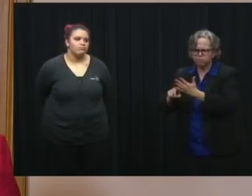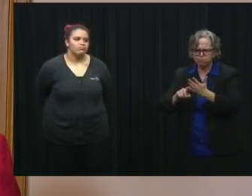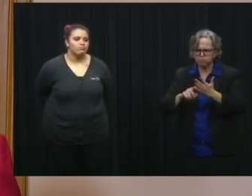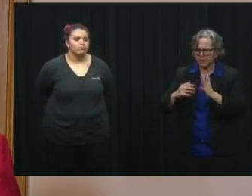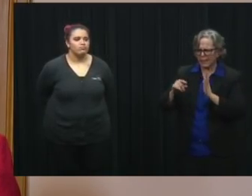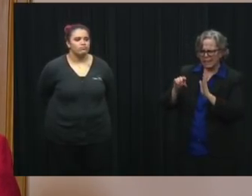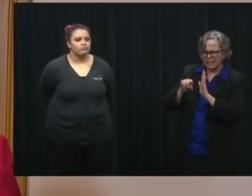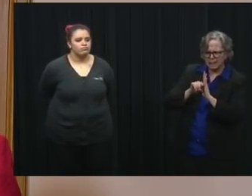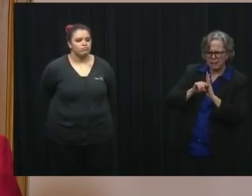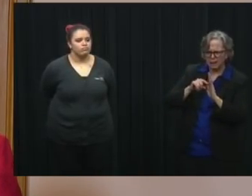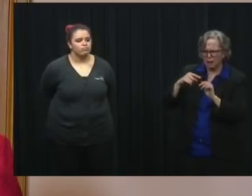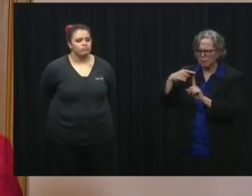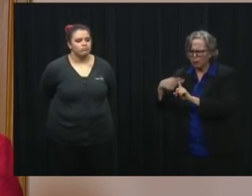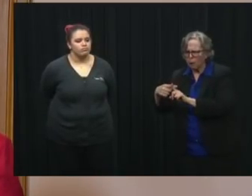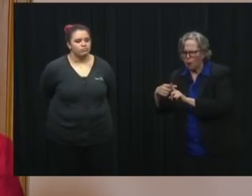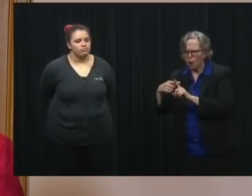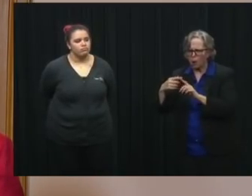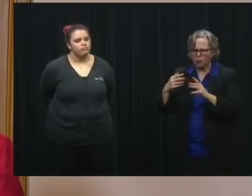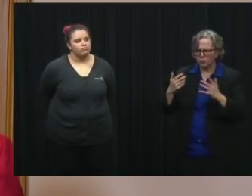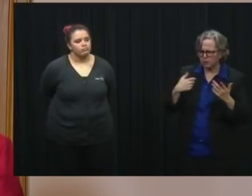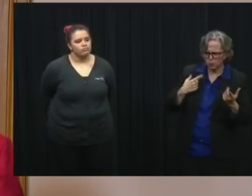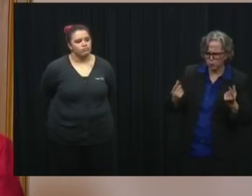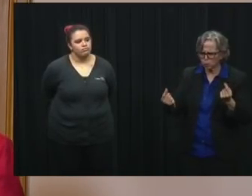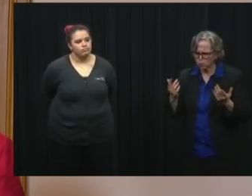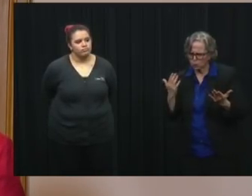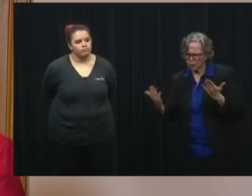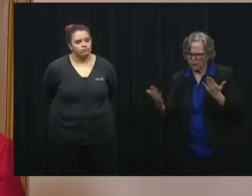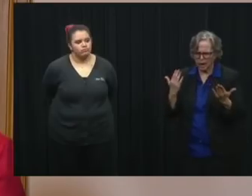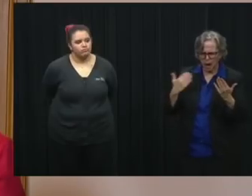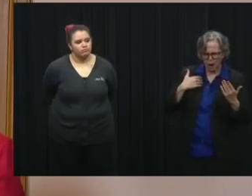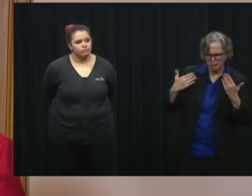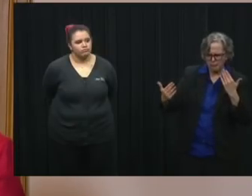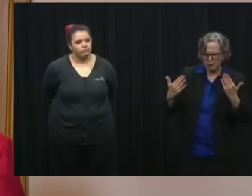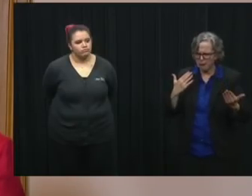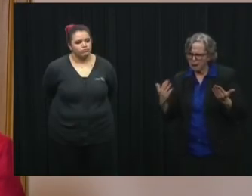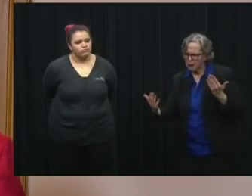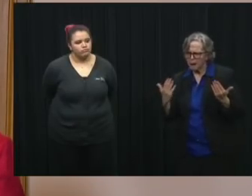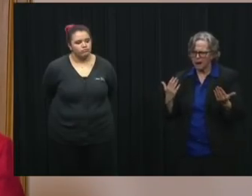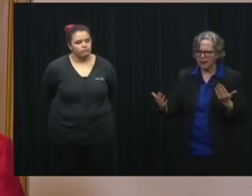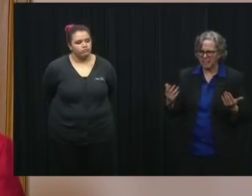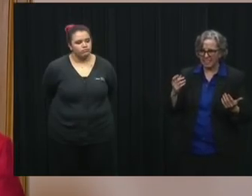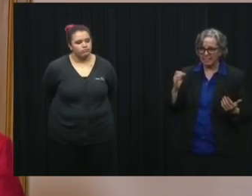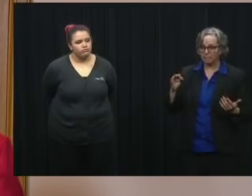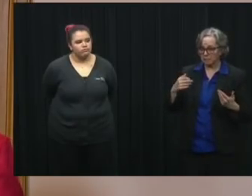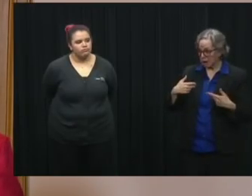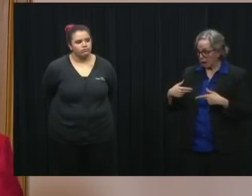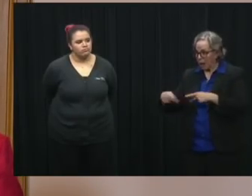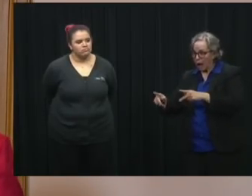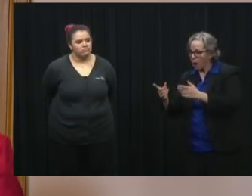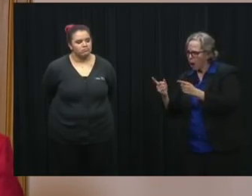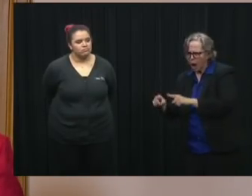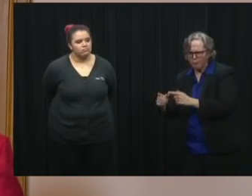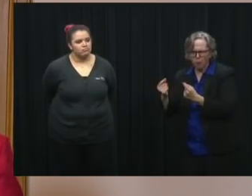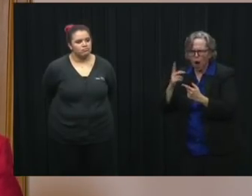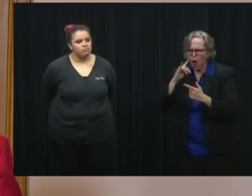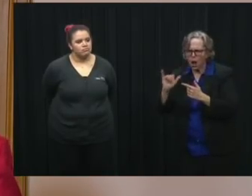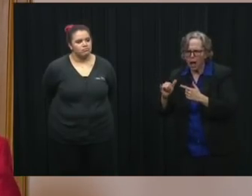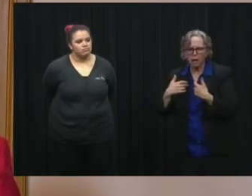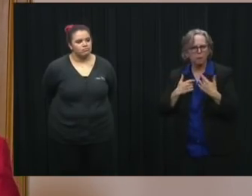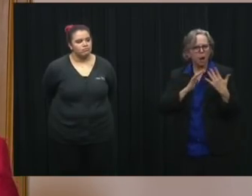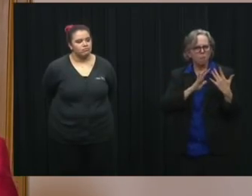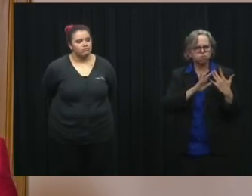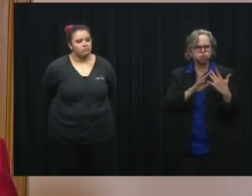the upside. We know what the upside is, but what happens if this takes place? And we just consulted people and came to the conclusion that